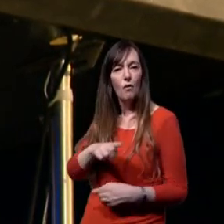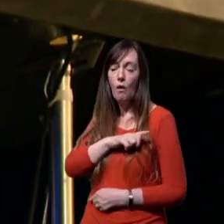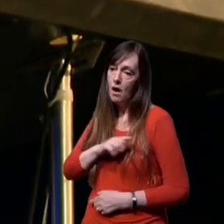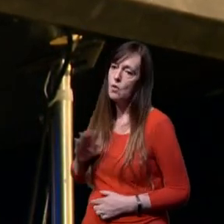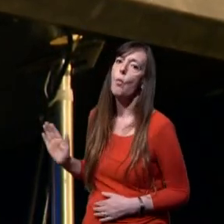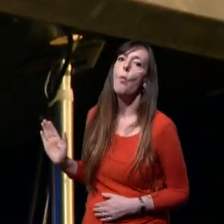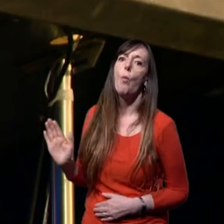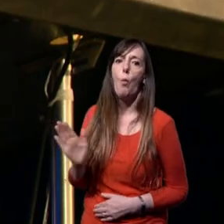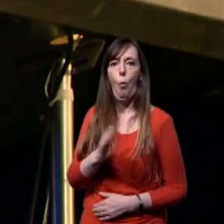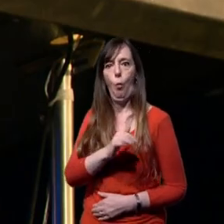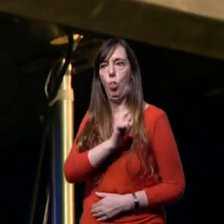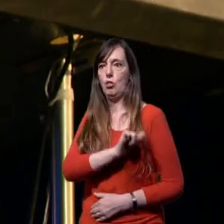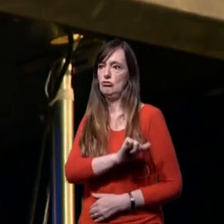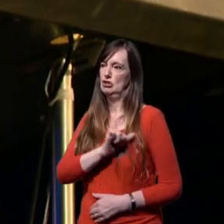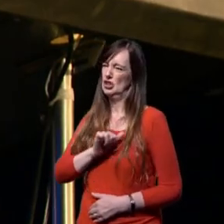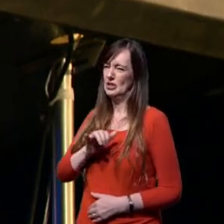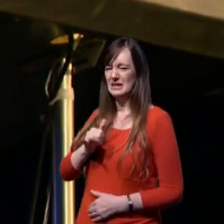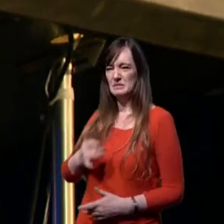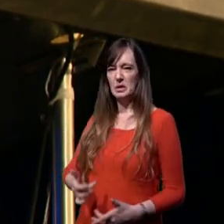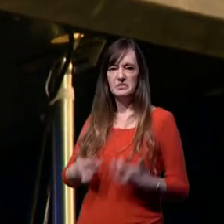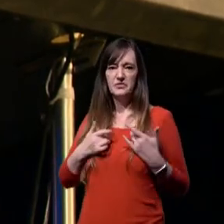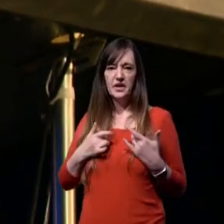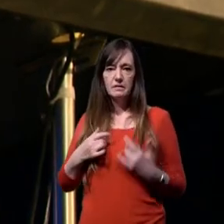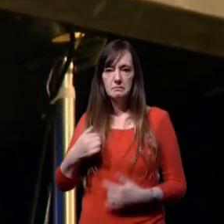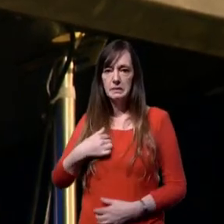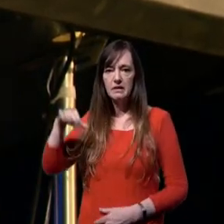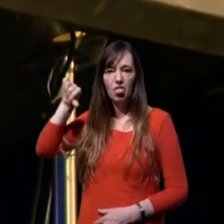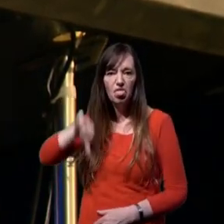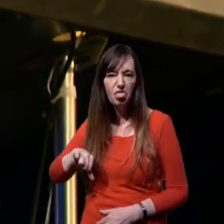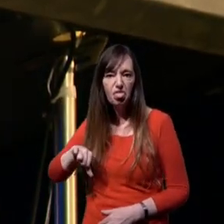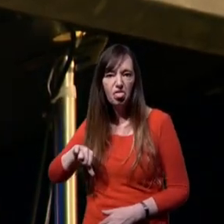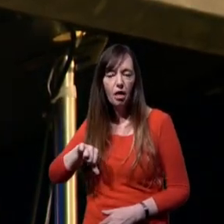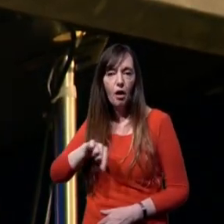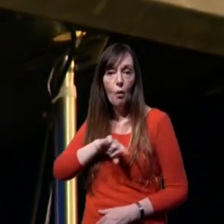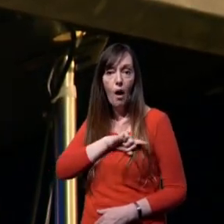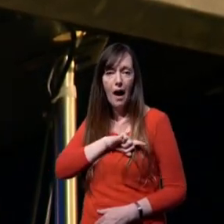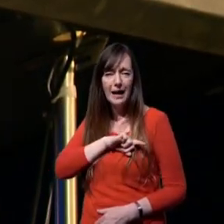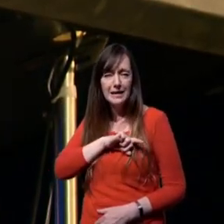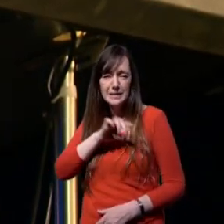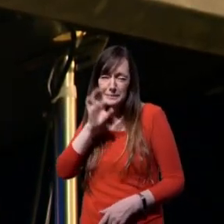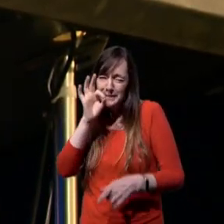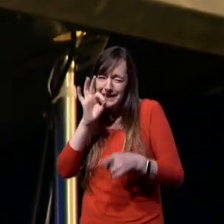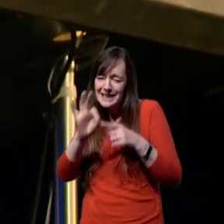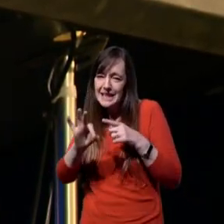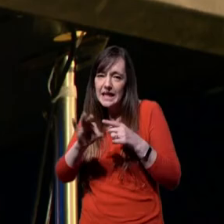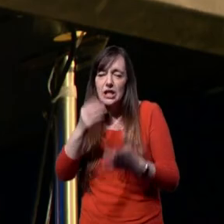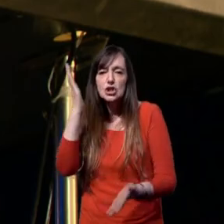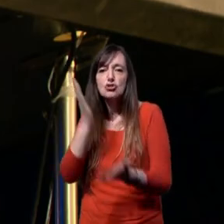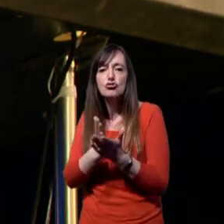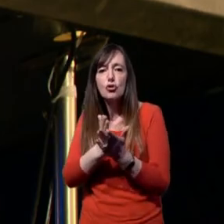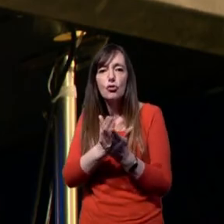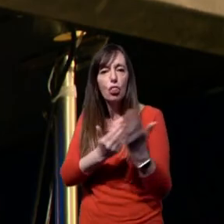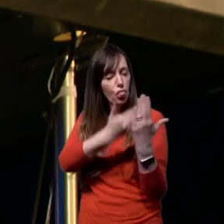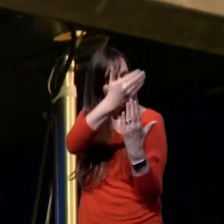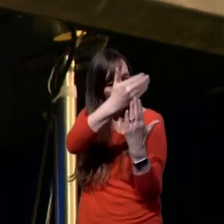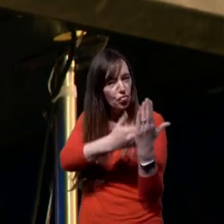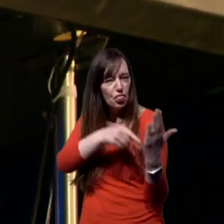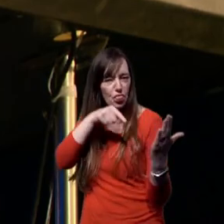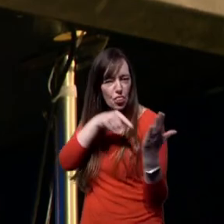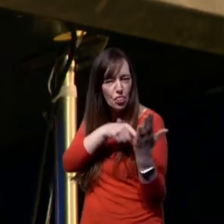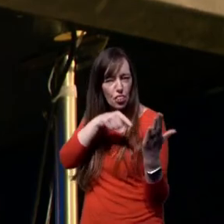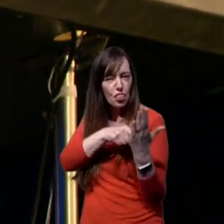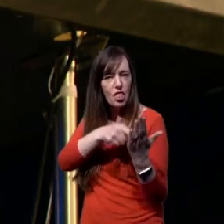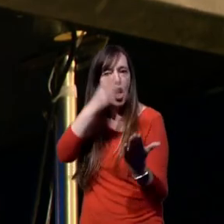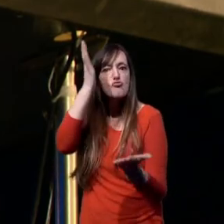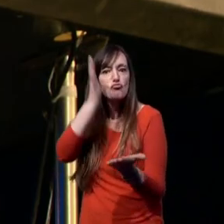will sometimes feel like losers is because of a particular truth right at the heart of this passage, a particular